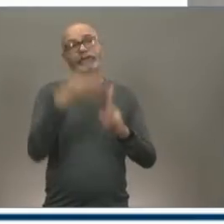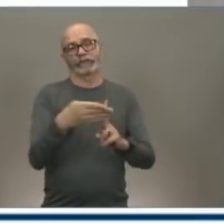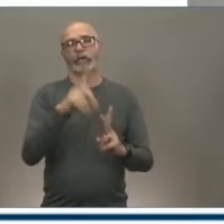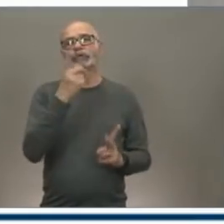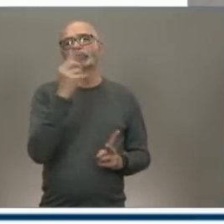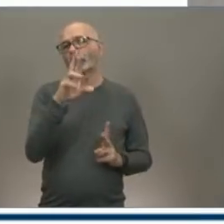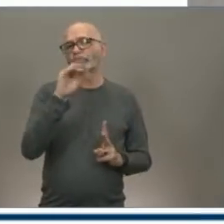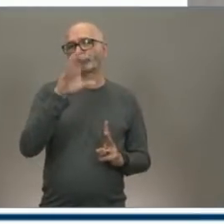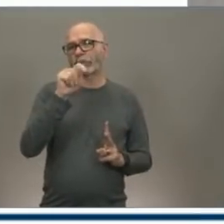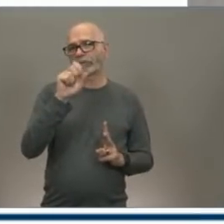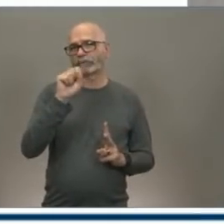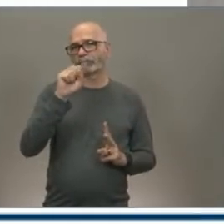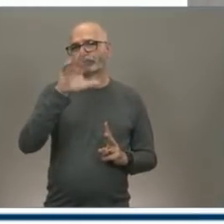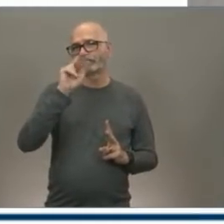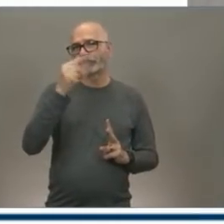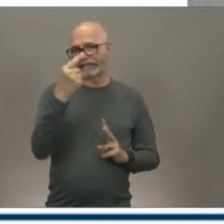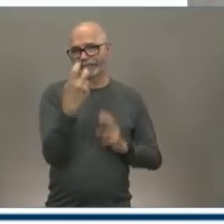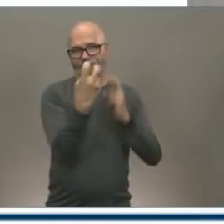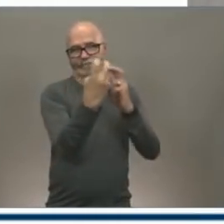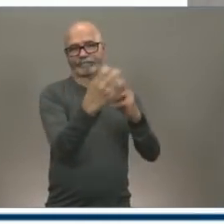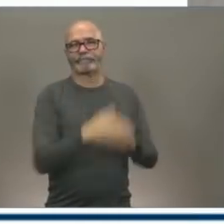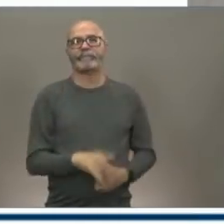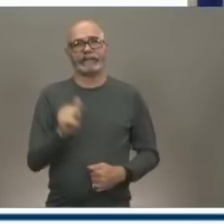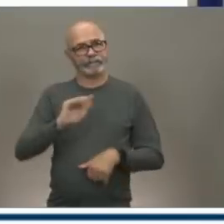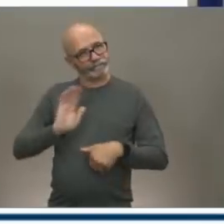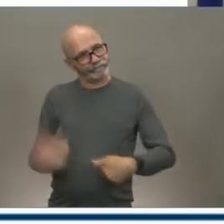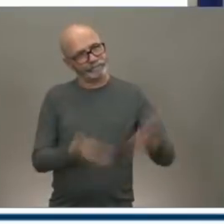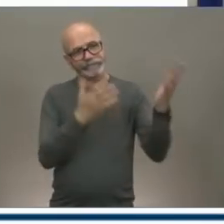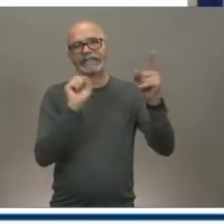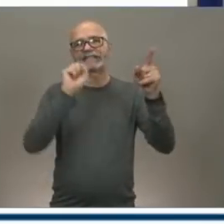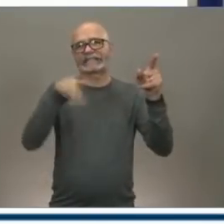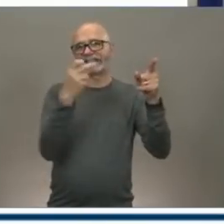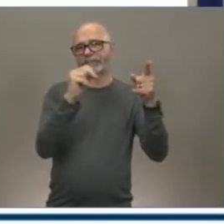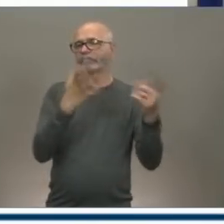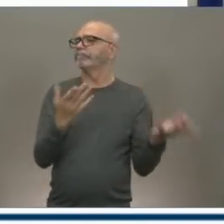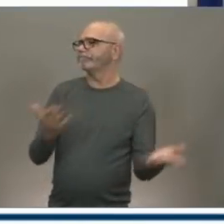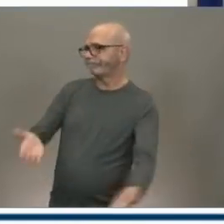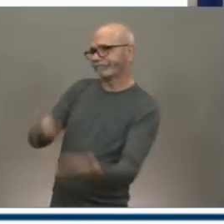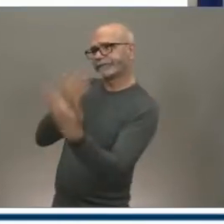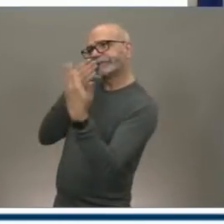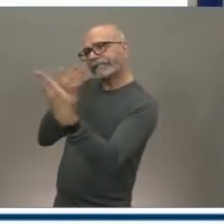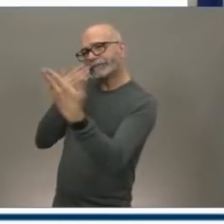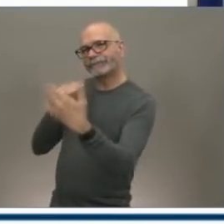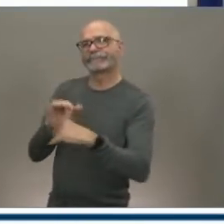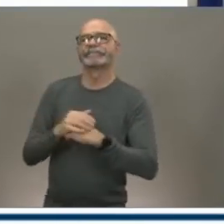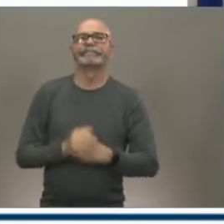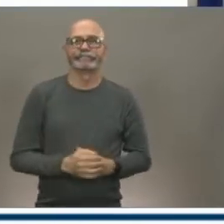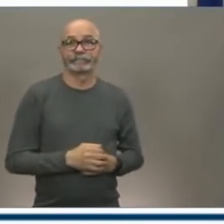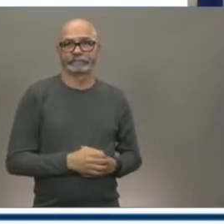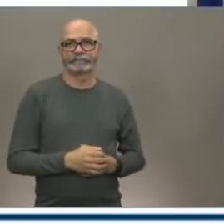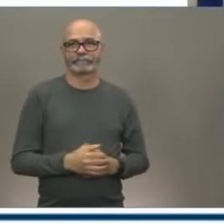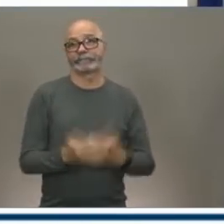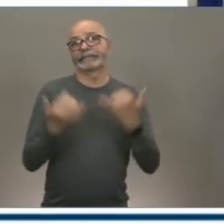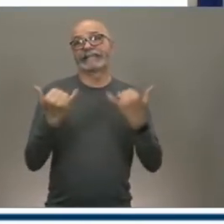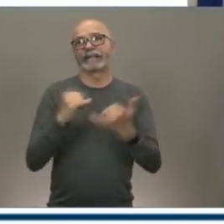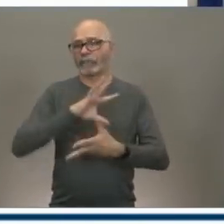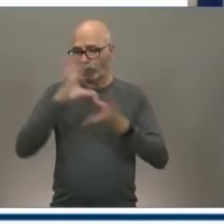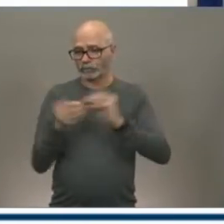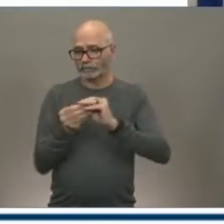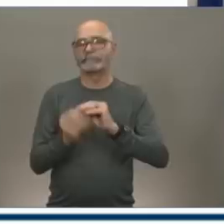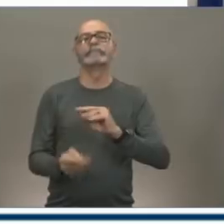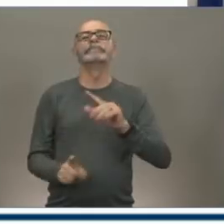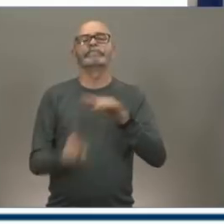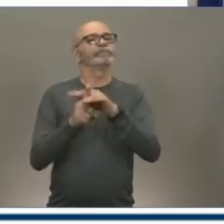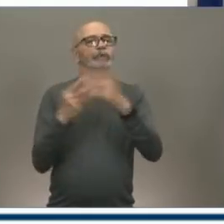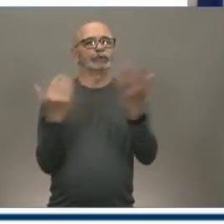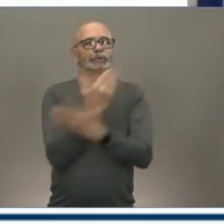Chief Medical Officer of Health, Dr. Robert Strang. Go ahead, Premier. Thank you, Chrissy. Good afternoon, everyone. Today, we are announcing 7 new cases of